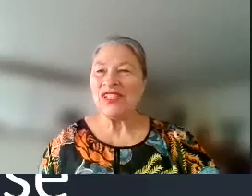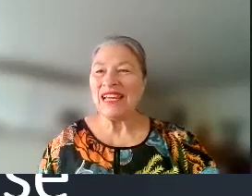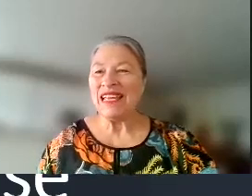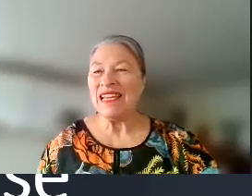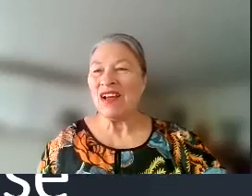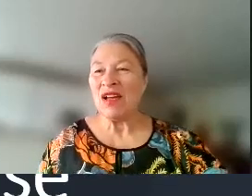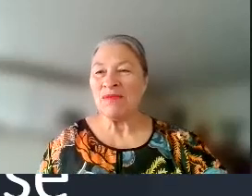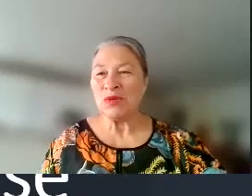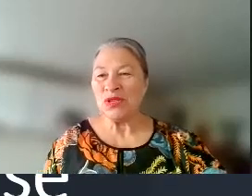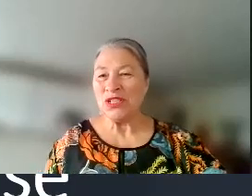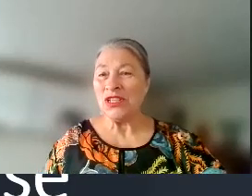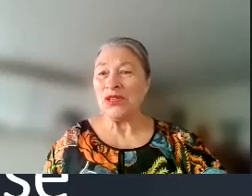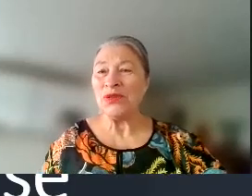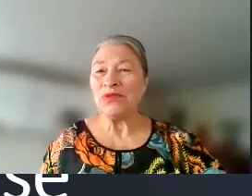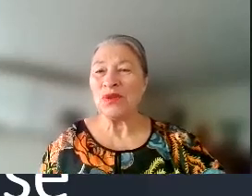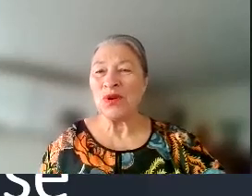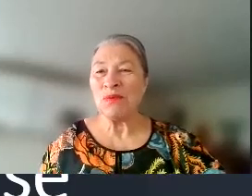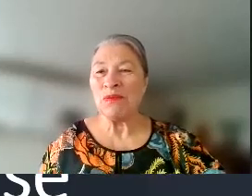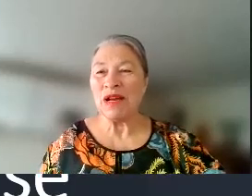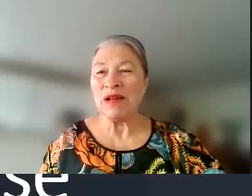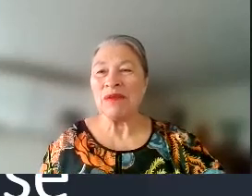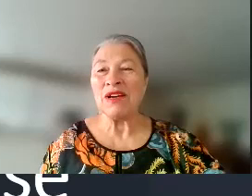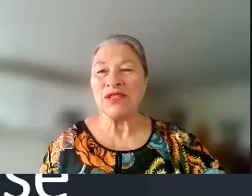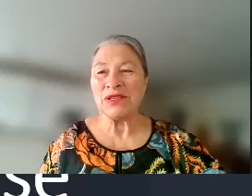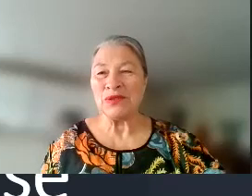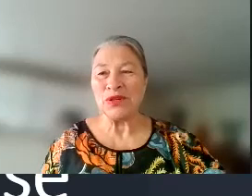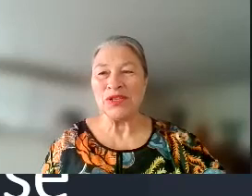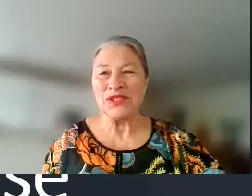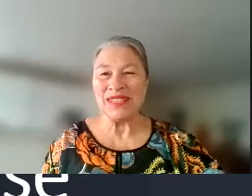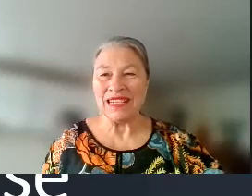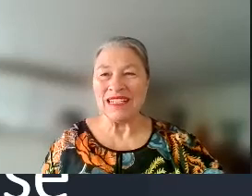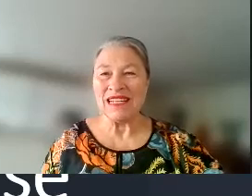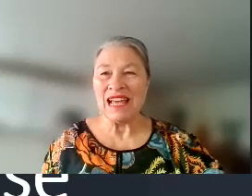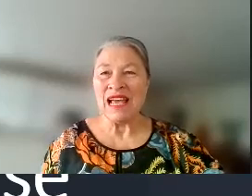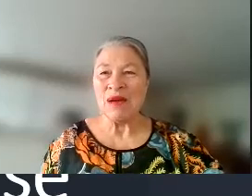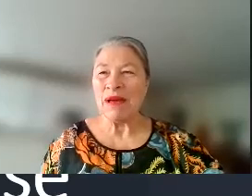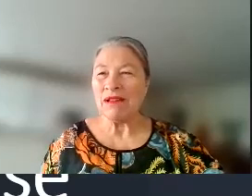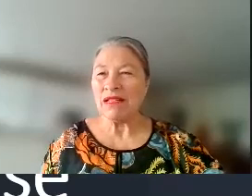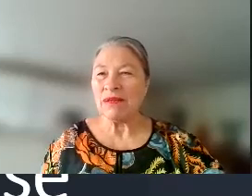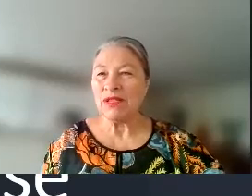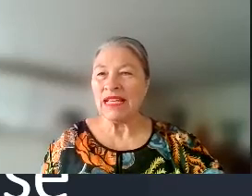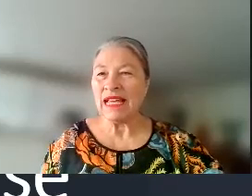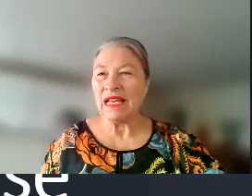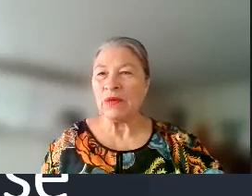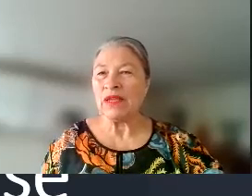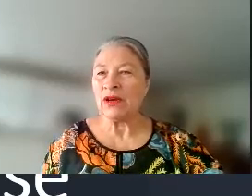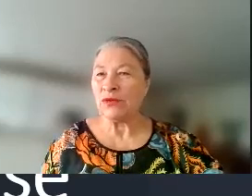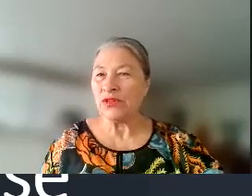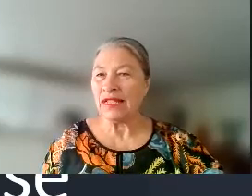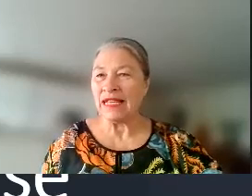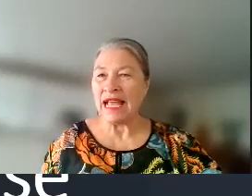So today I'm talking to you from Aotearoa, New Zealand, about communicating